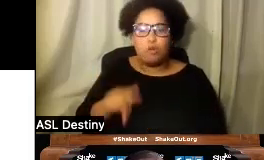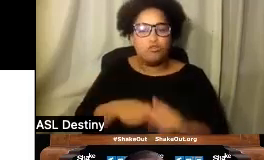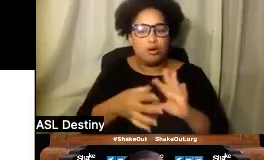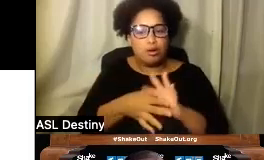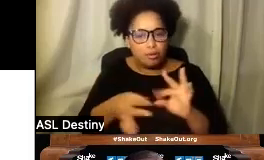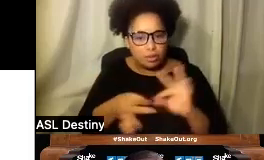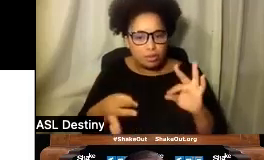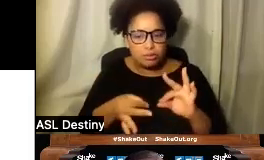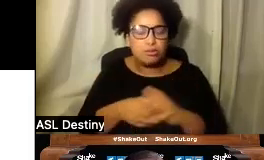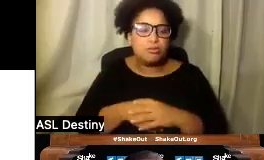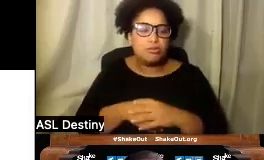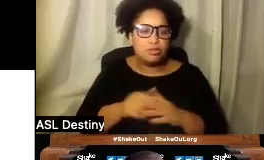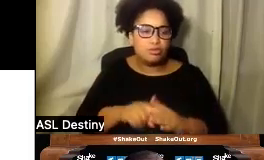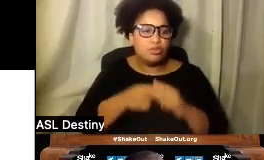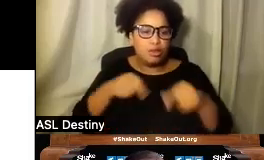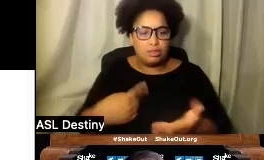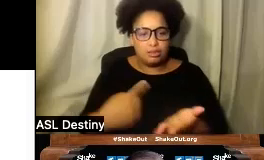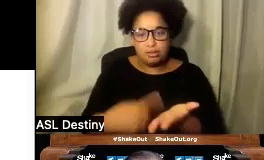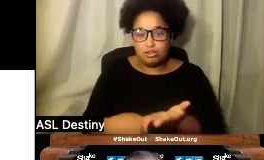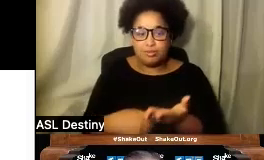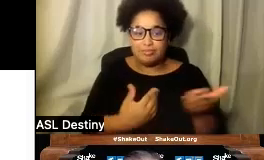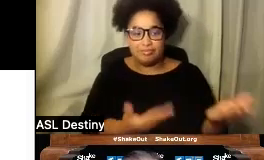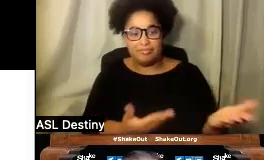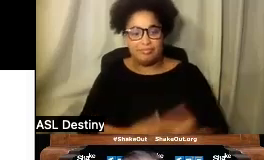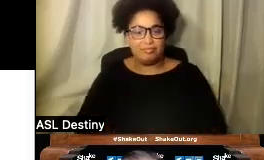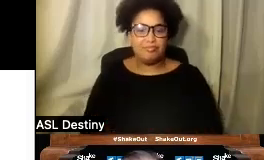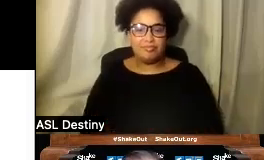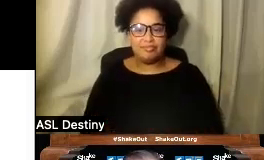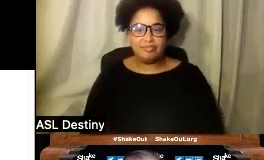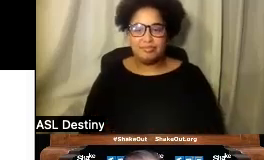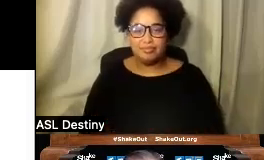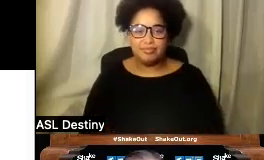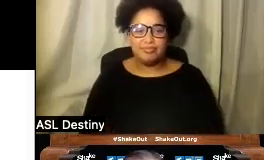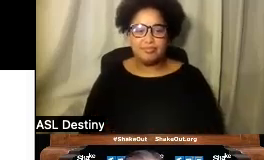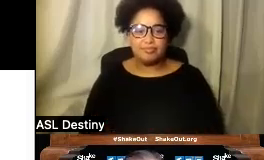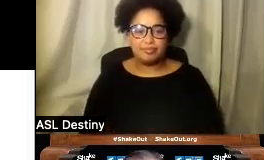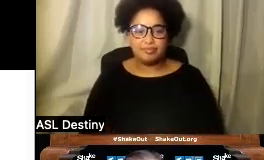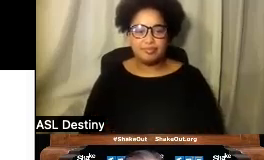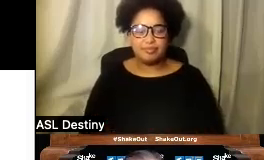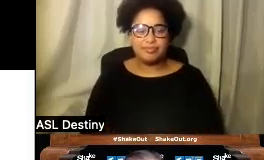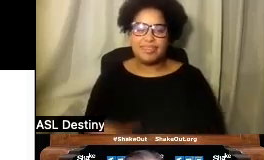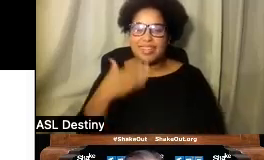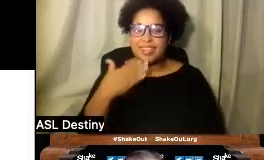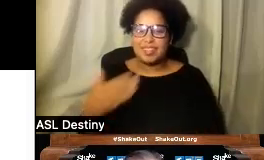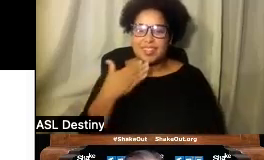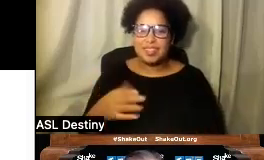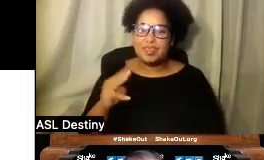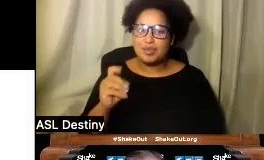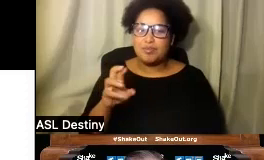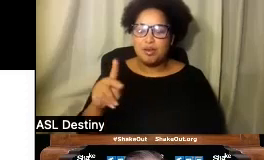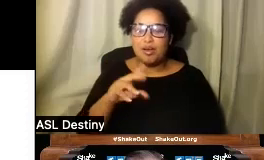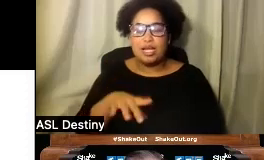and to begin our discussion. Inez. Thanks, Mark, and thank you, Earthquake